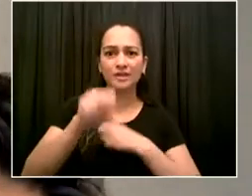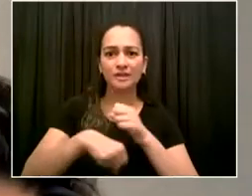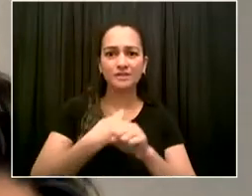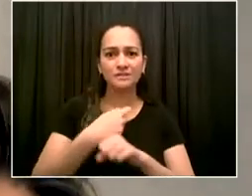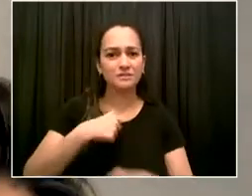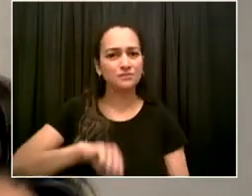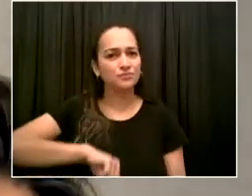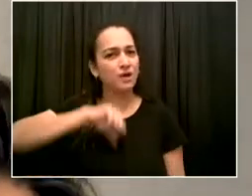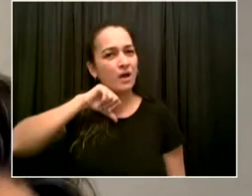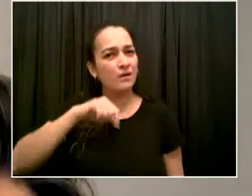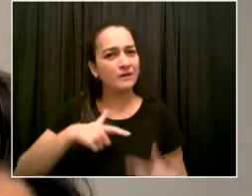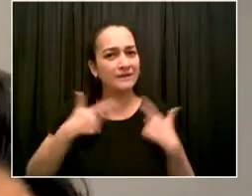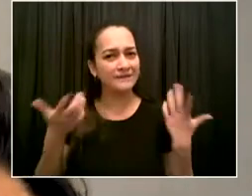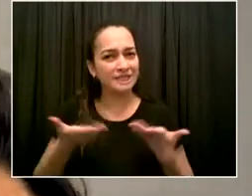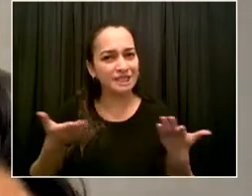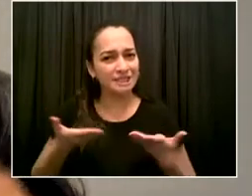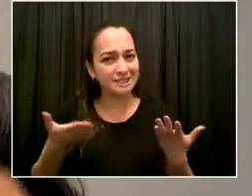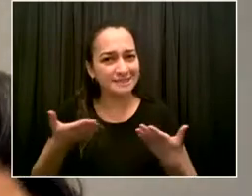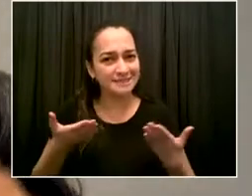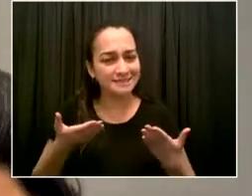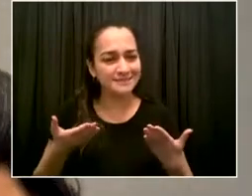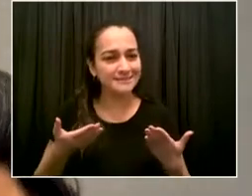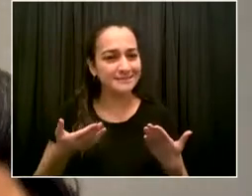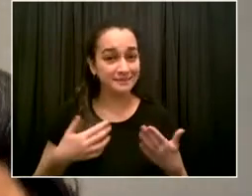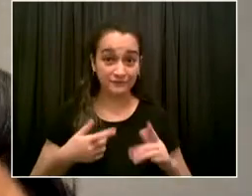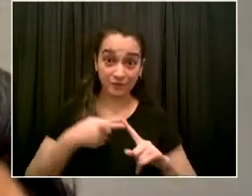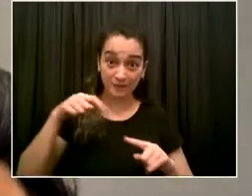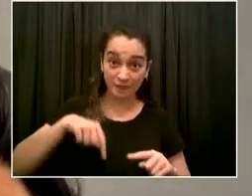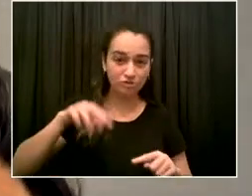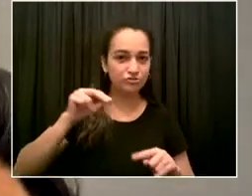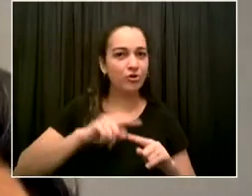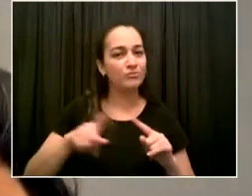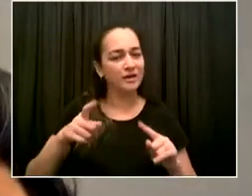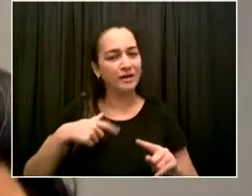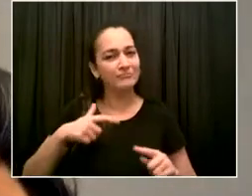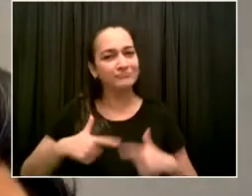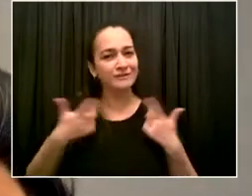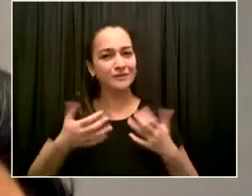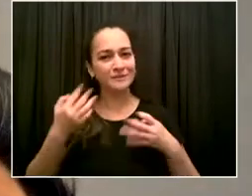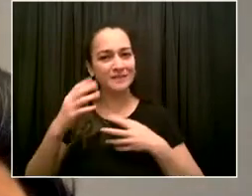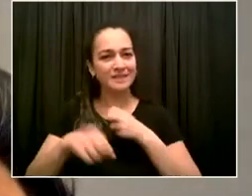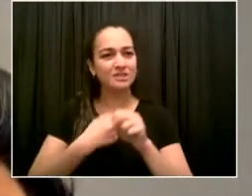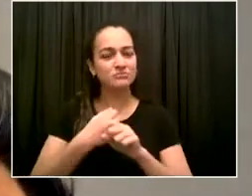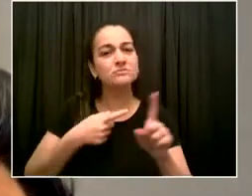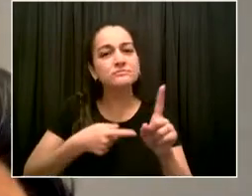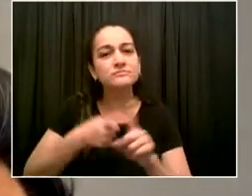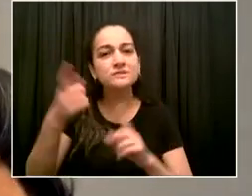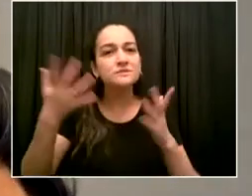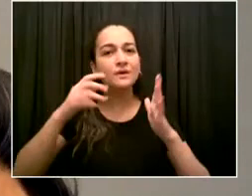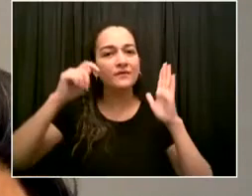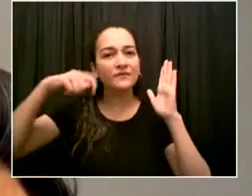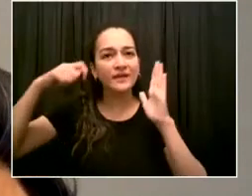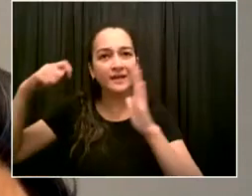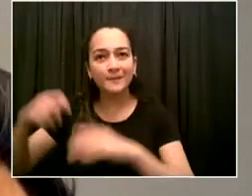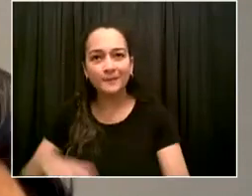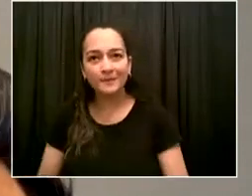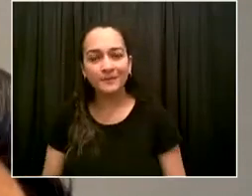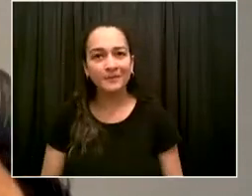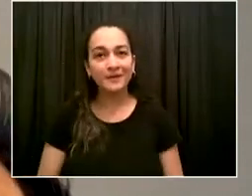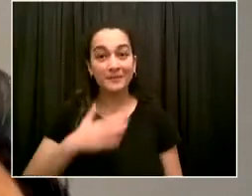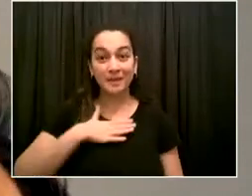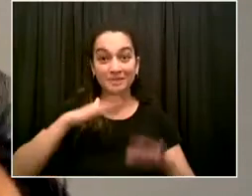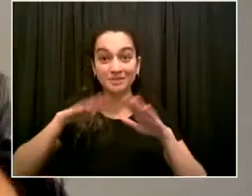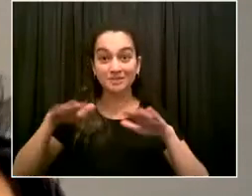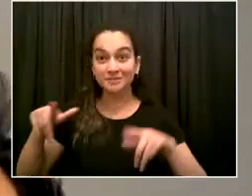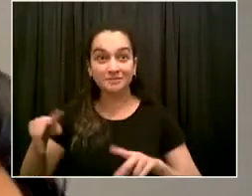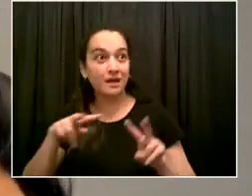theater, film, and television industries. It was my goal as a kid to come here and live the dream of being an actor, and